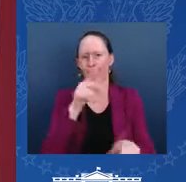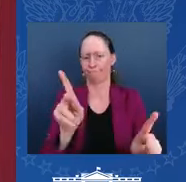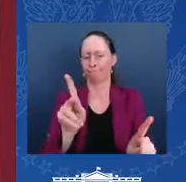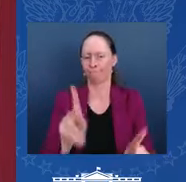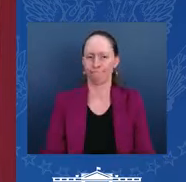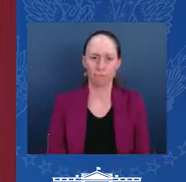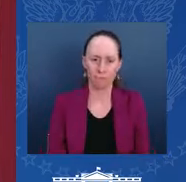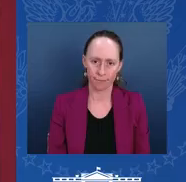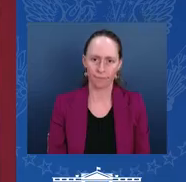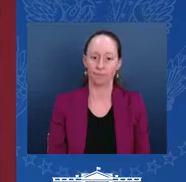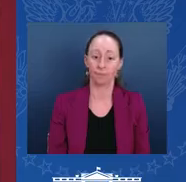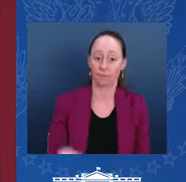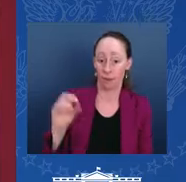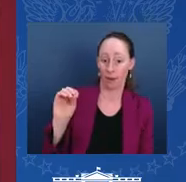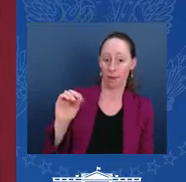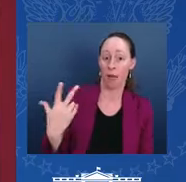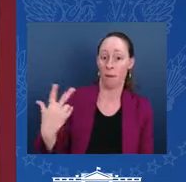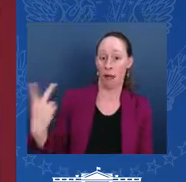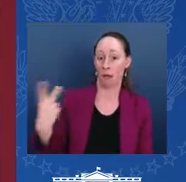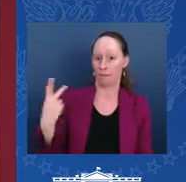Today, there are